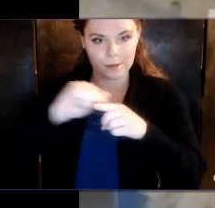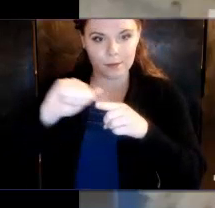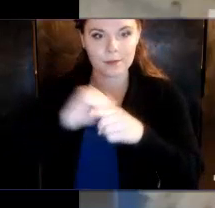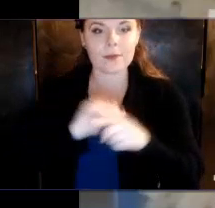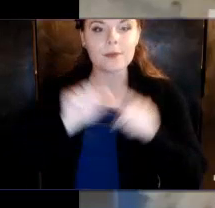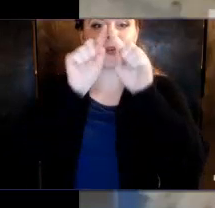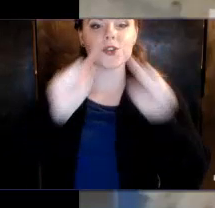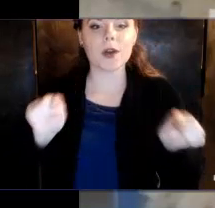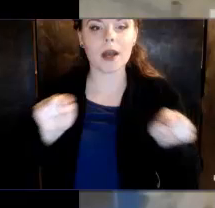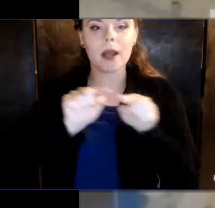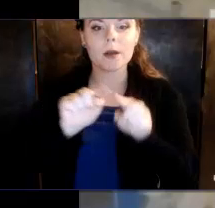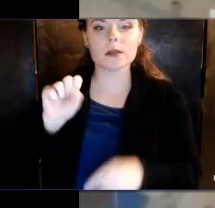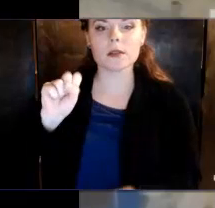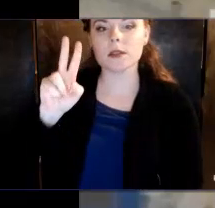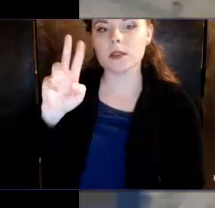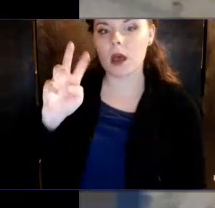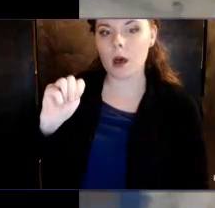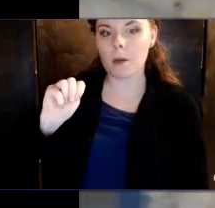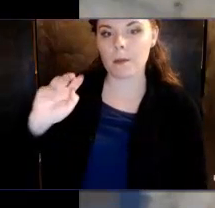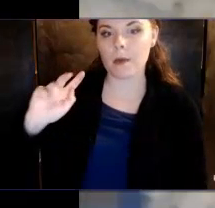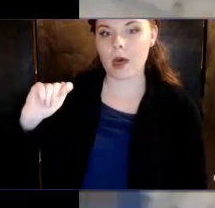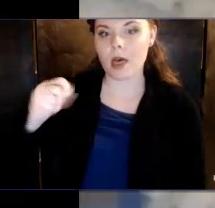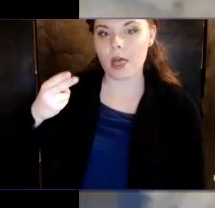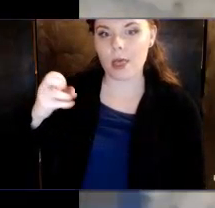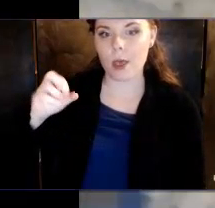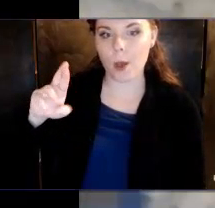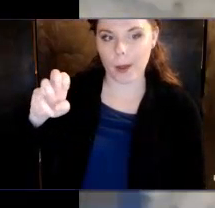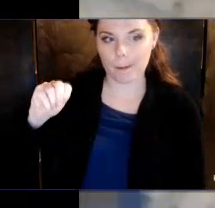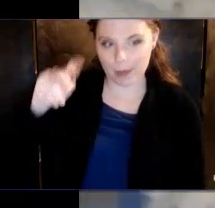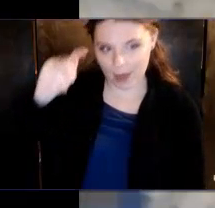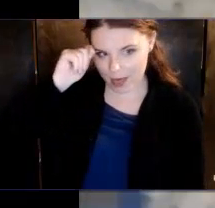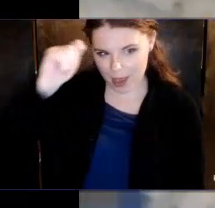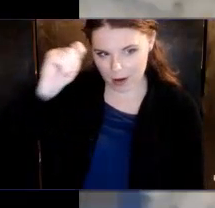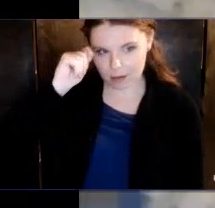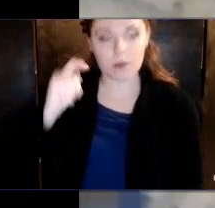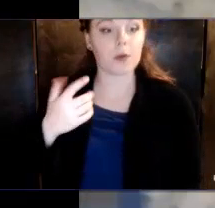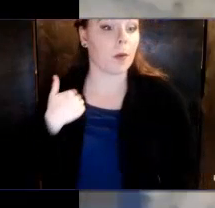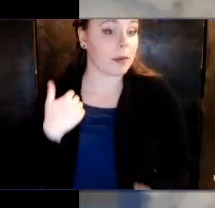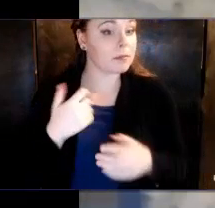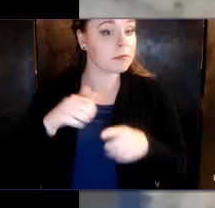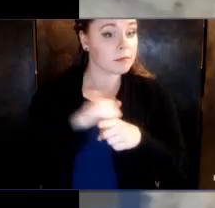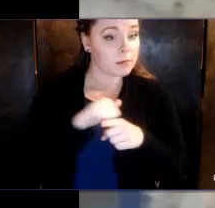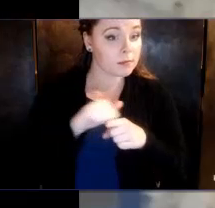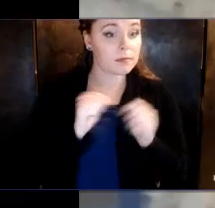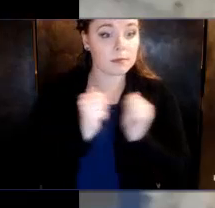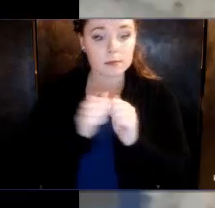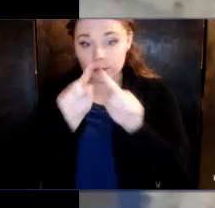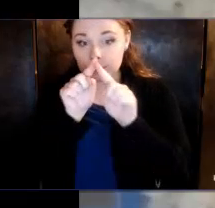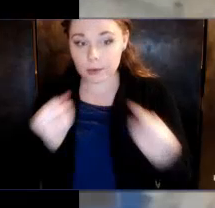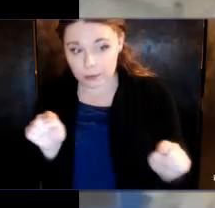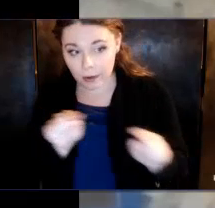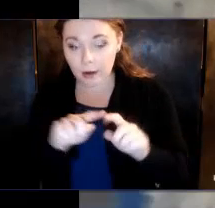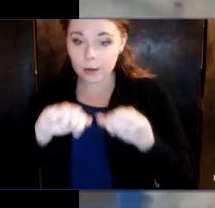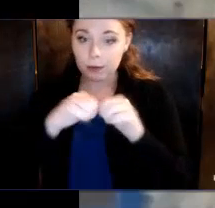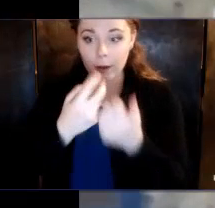theorem. First off, we've been working with triangles and identifying them. We've been working